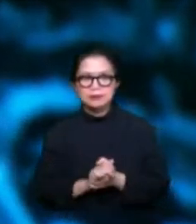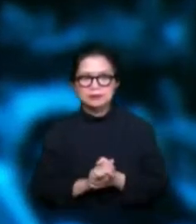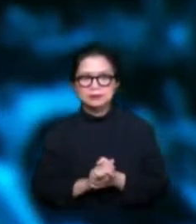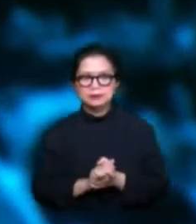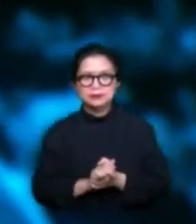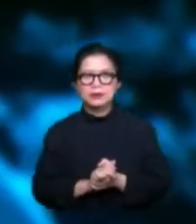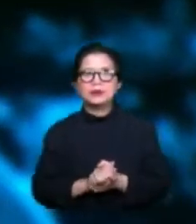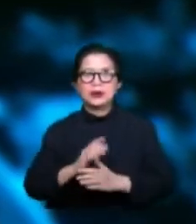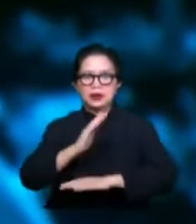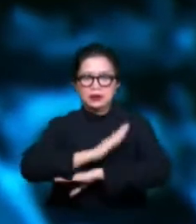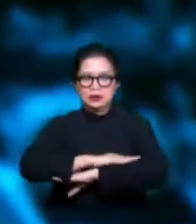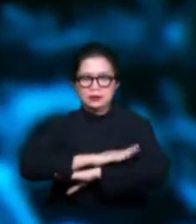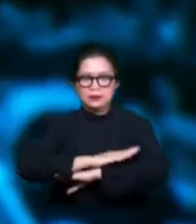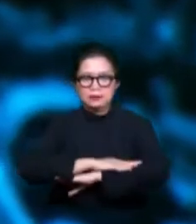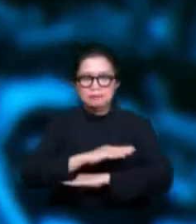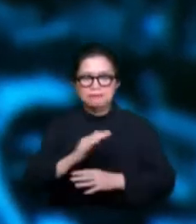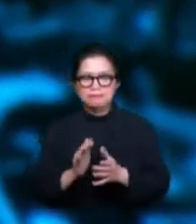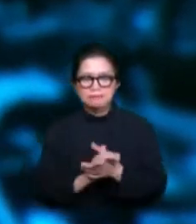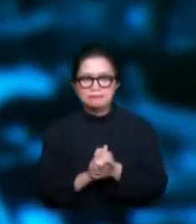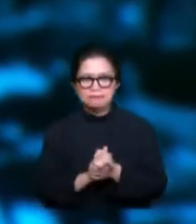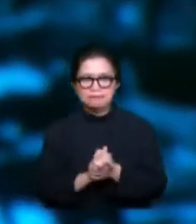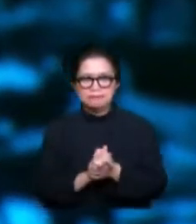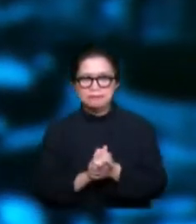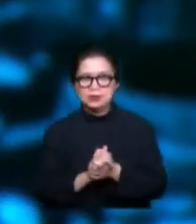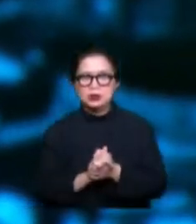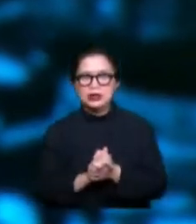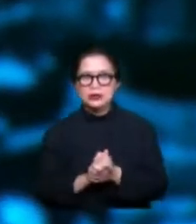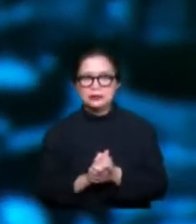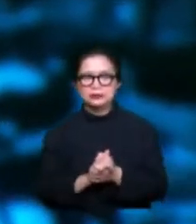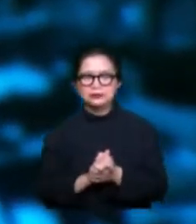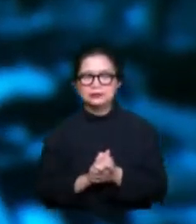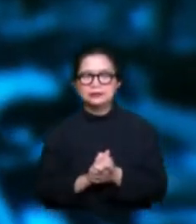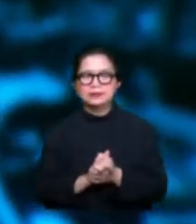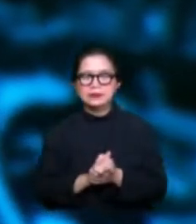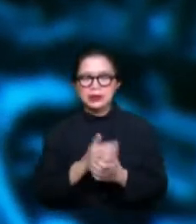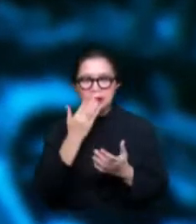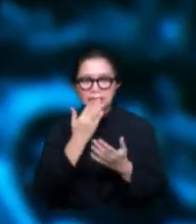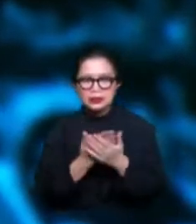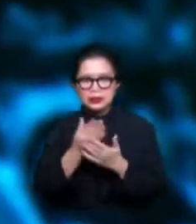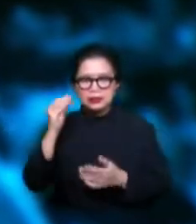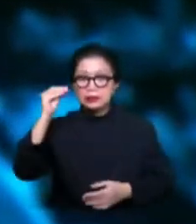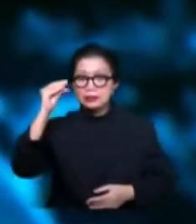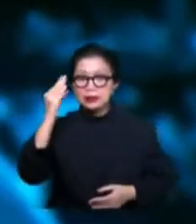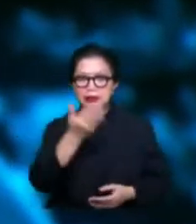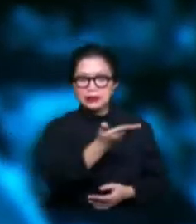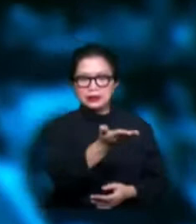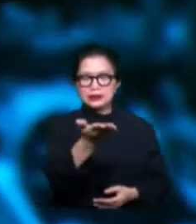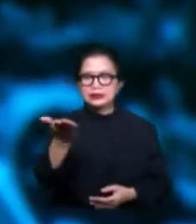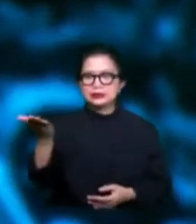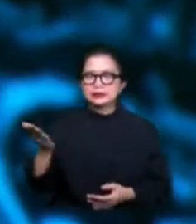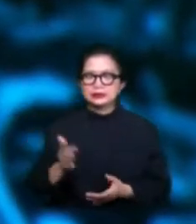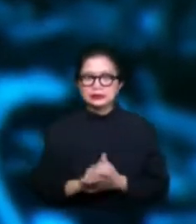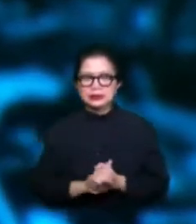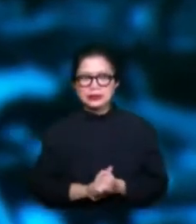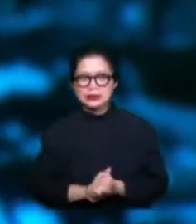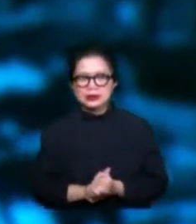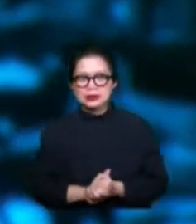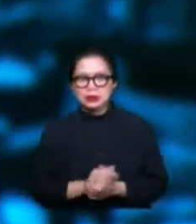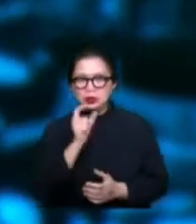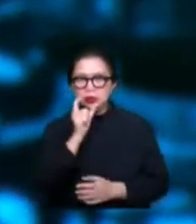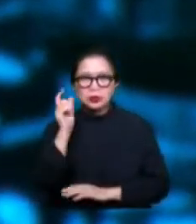wabarakatuh. Peace be upon us. Good morning to all audience. Distinguished resource person, Dr. Parani Saran